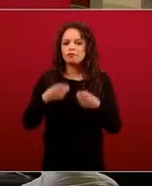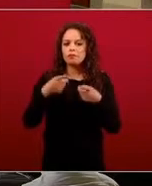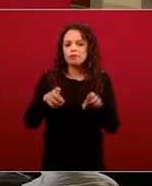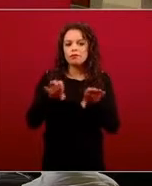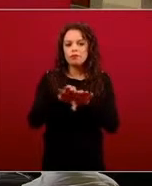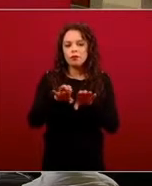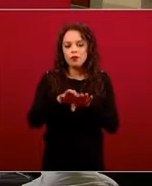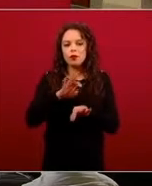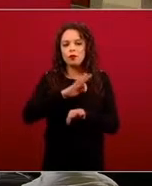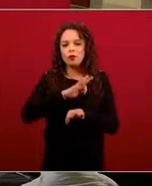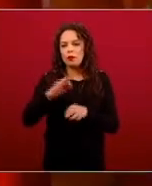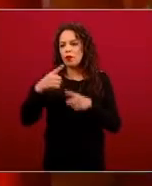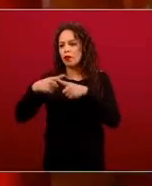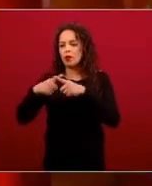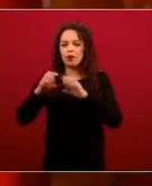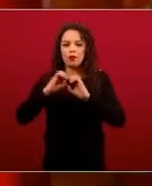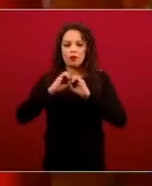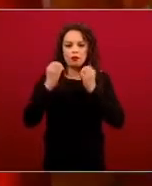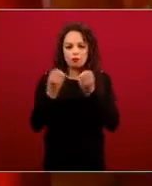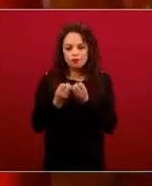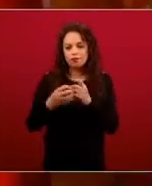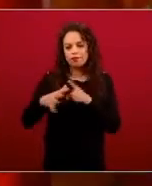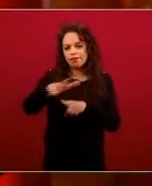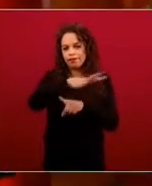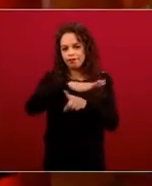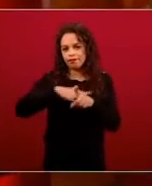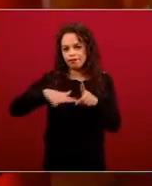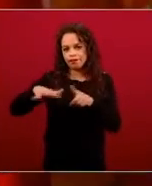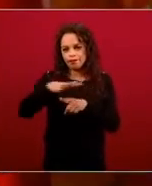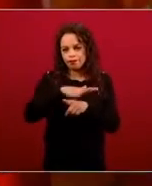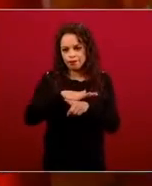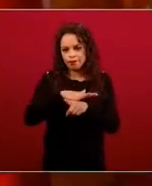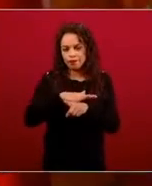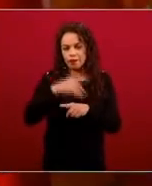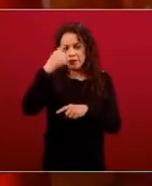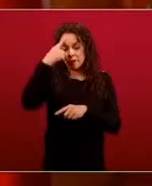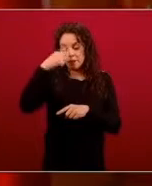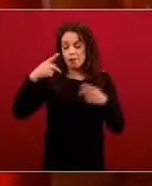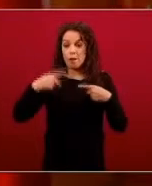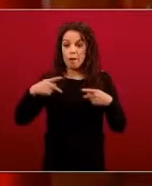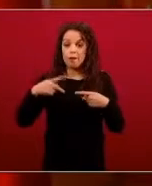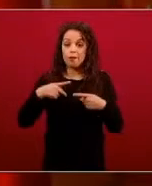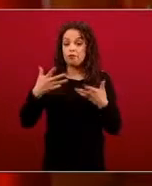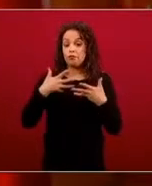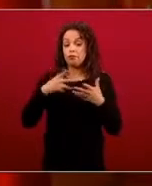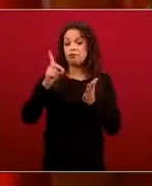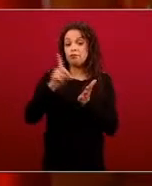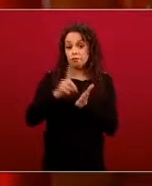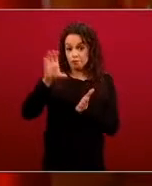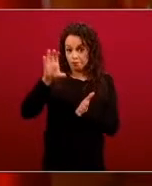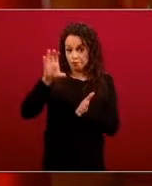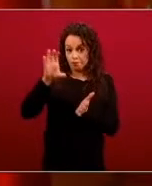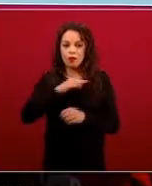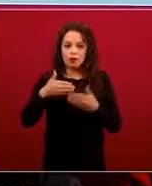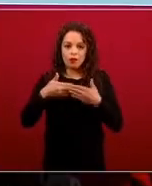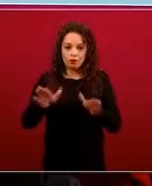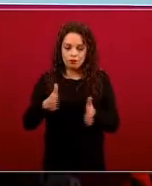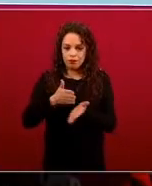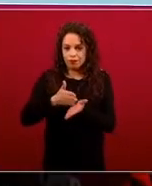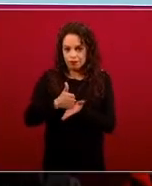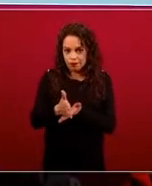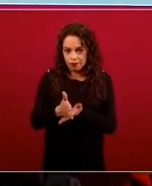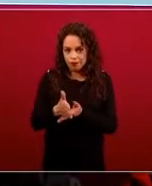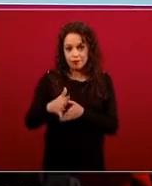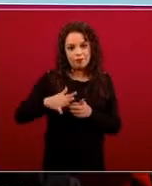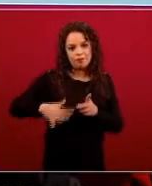had feedback from the civil society and from people